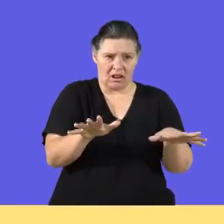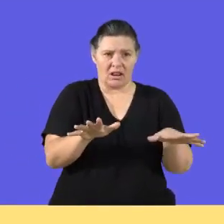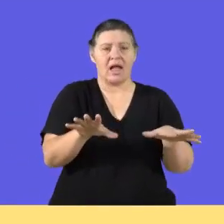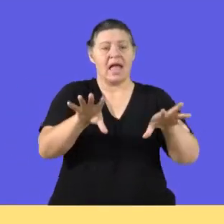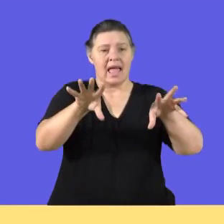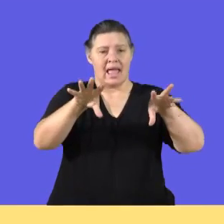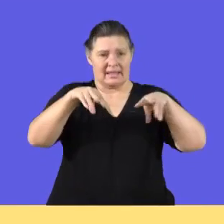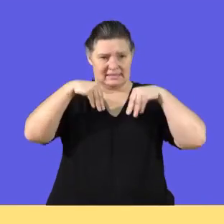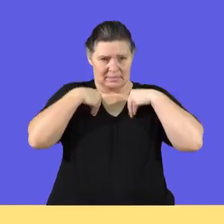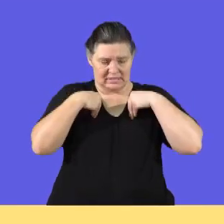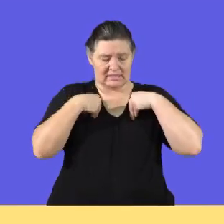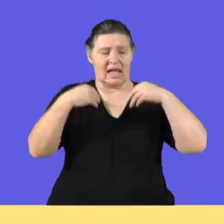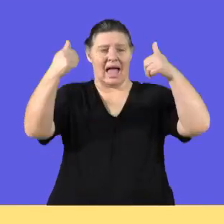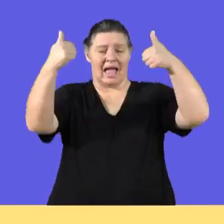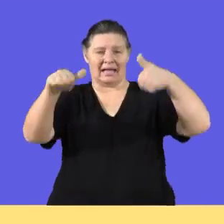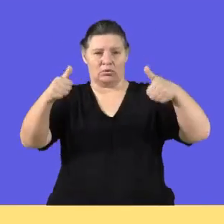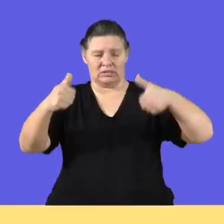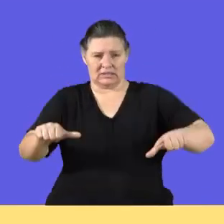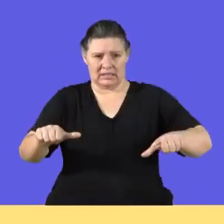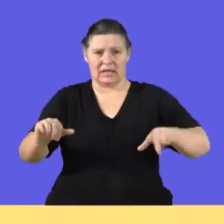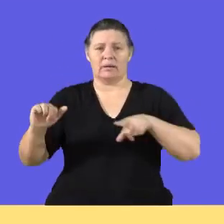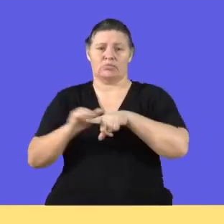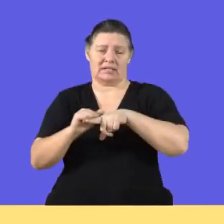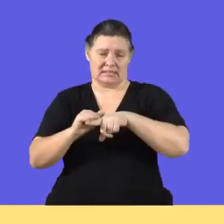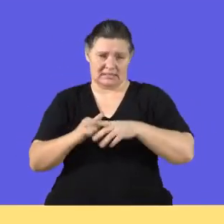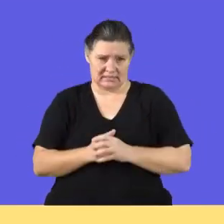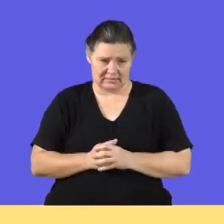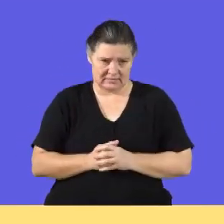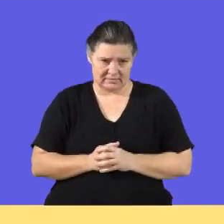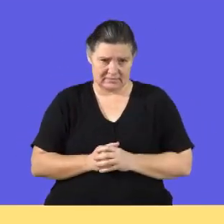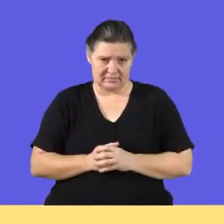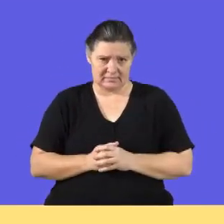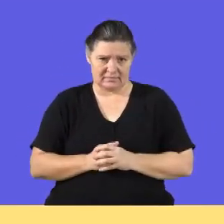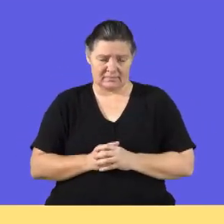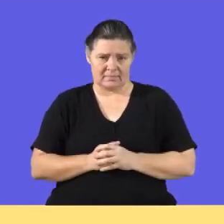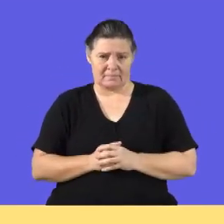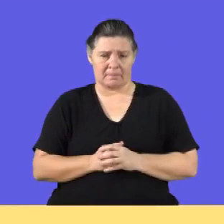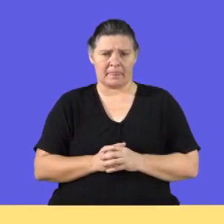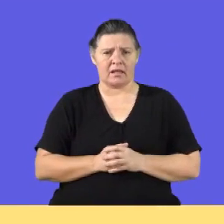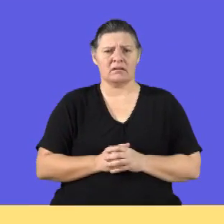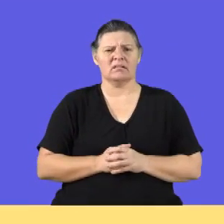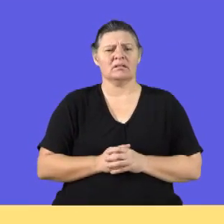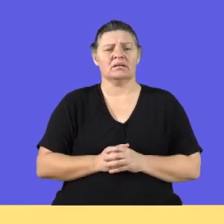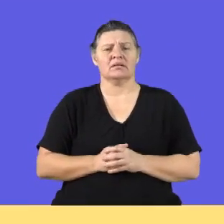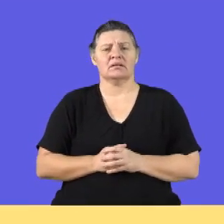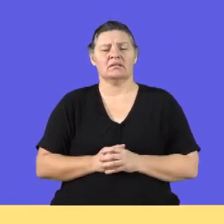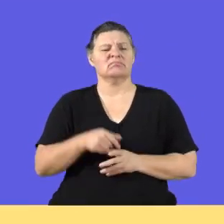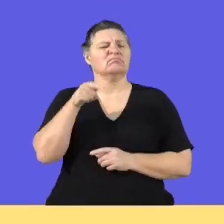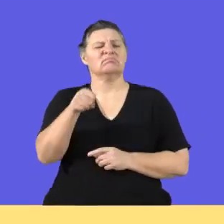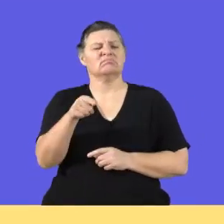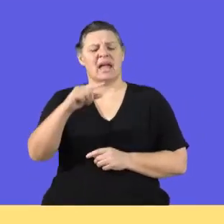for the Generally Accepted Accounting Practices. All right?